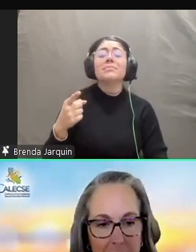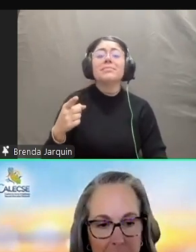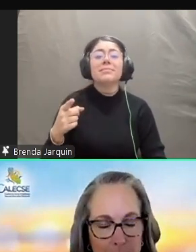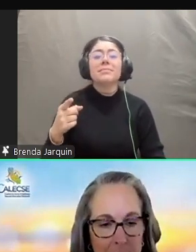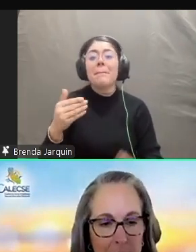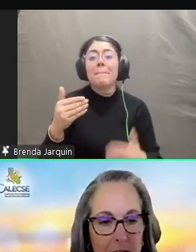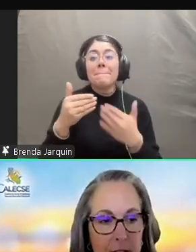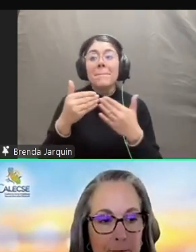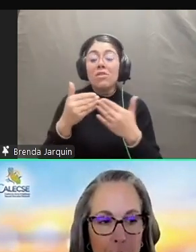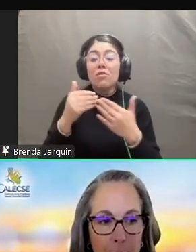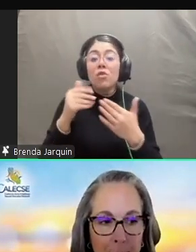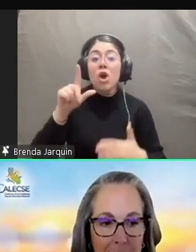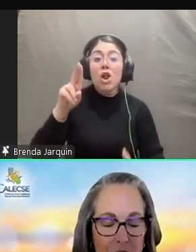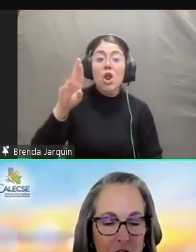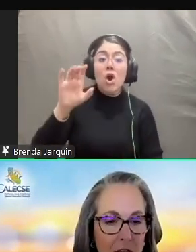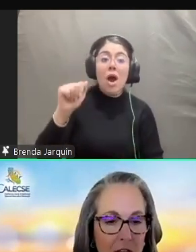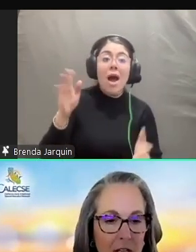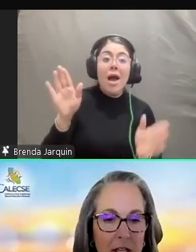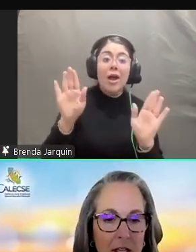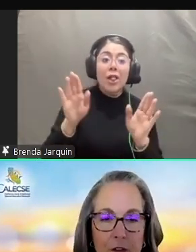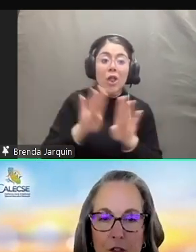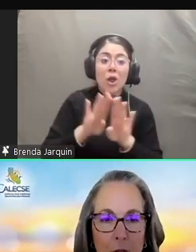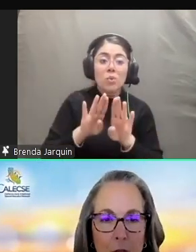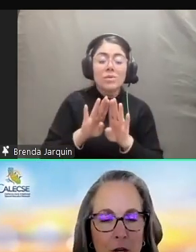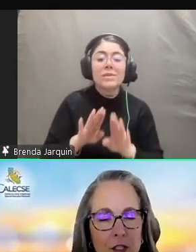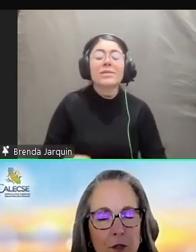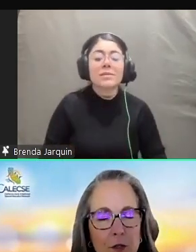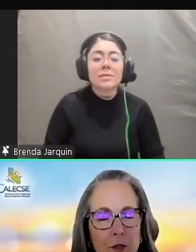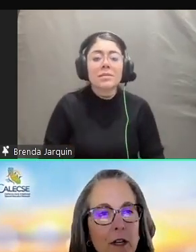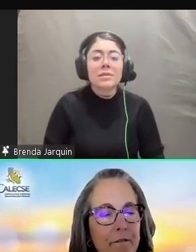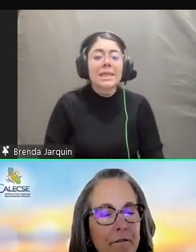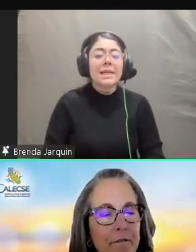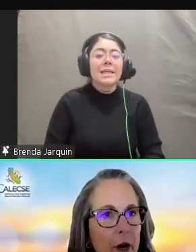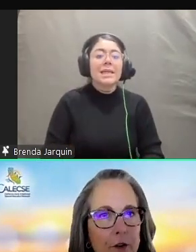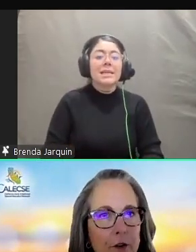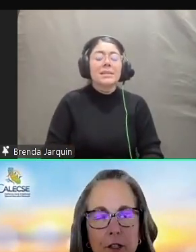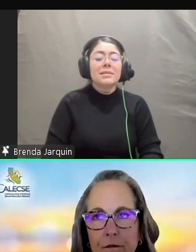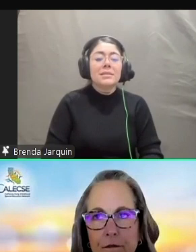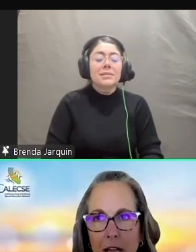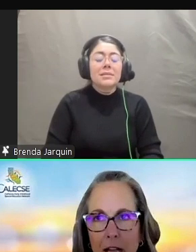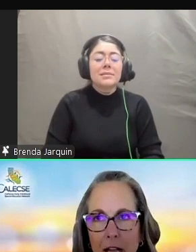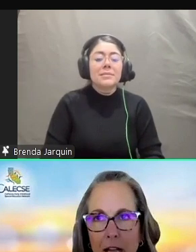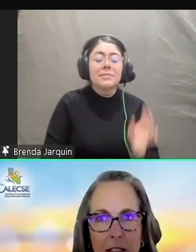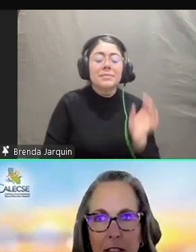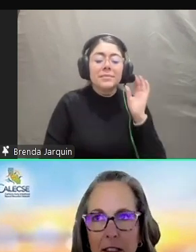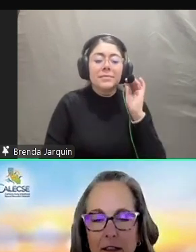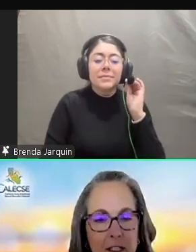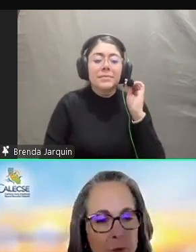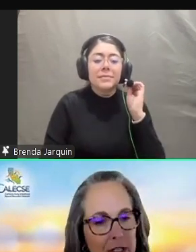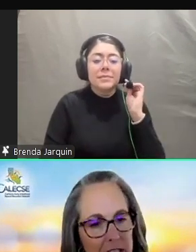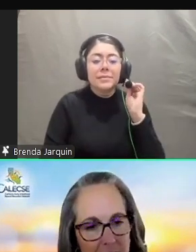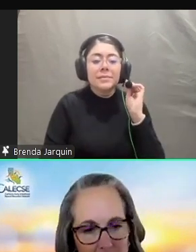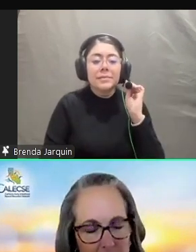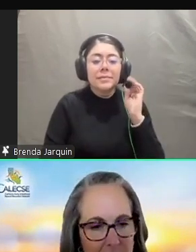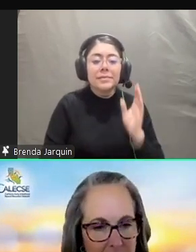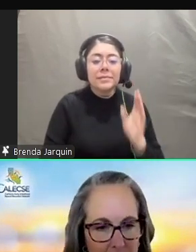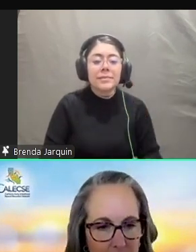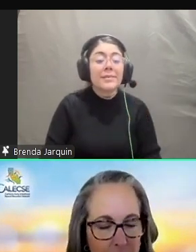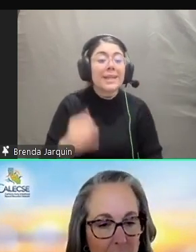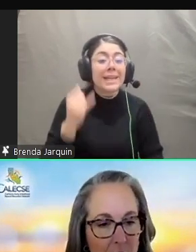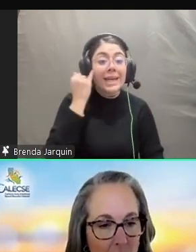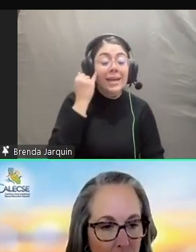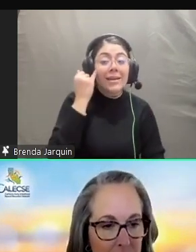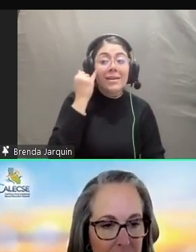I just want to remind everybody, this 4-page, if you don't want to figure out where to find this